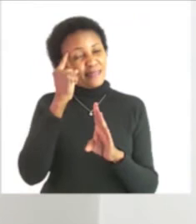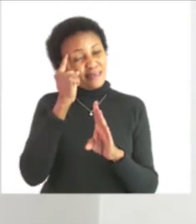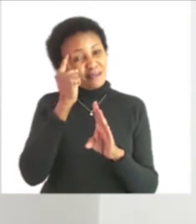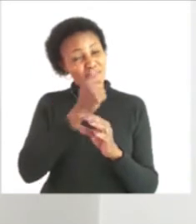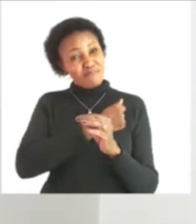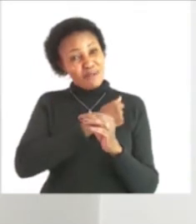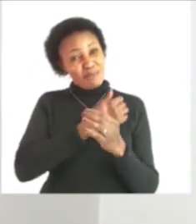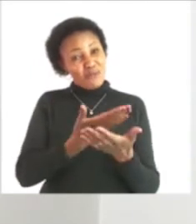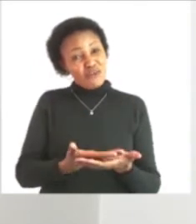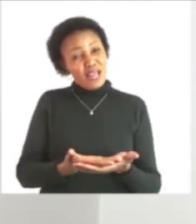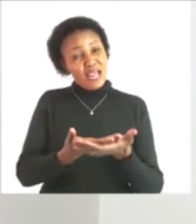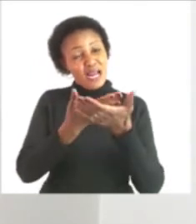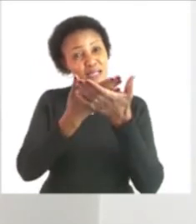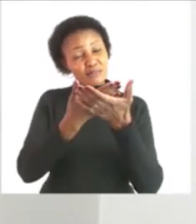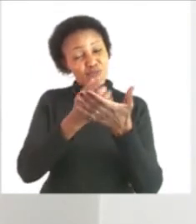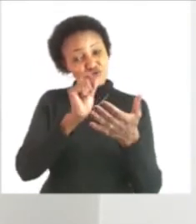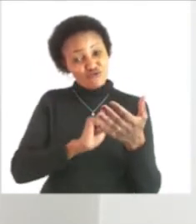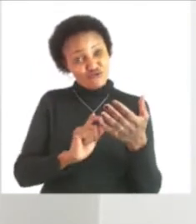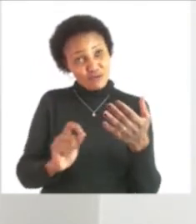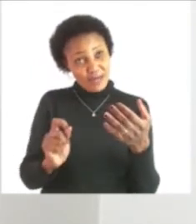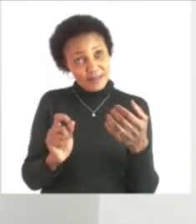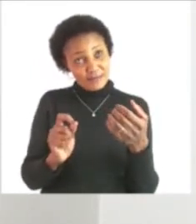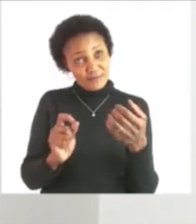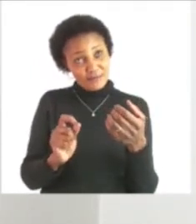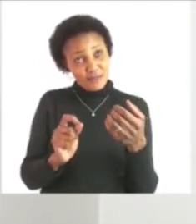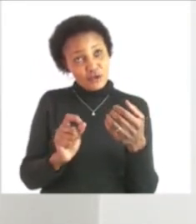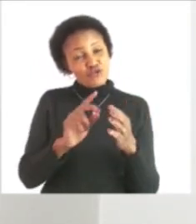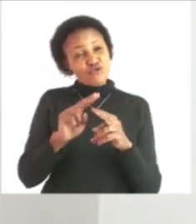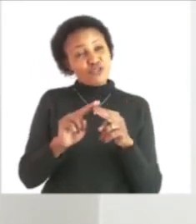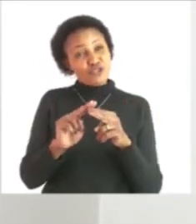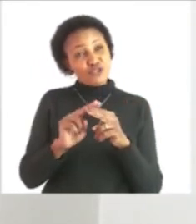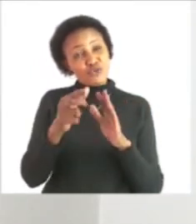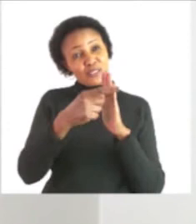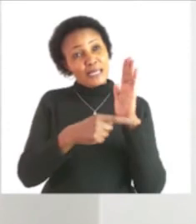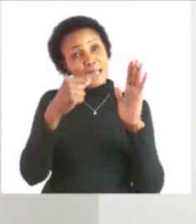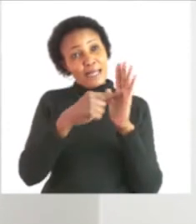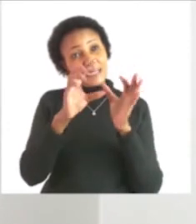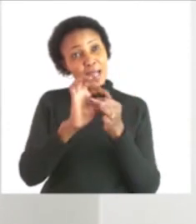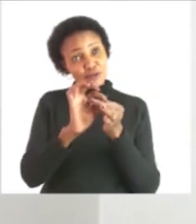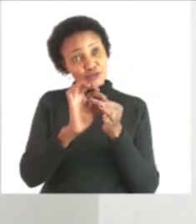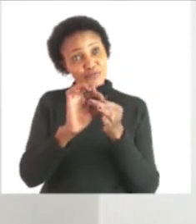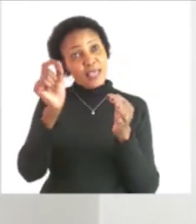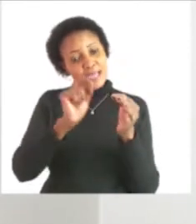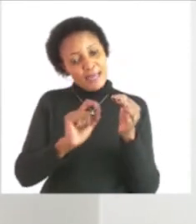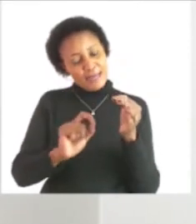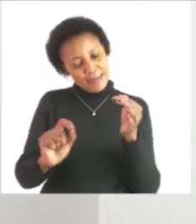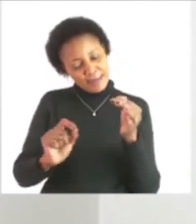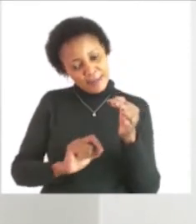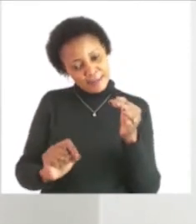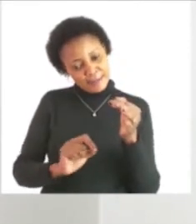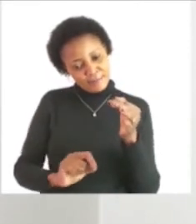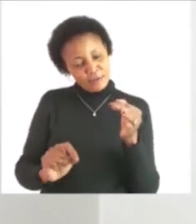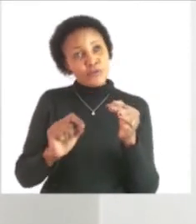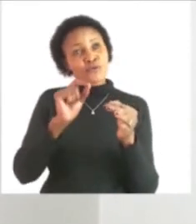Mommy can help you to write this. You can even make use of your calendar at home and write the months of the year